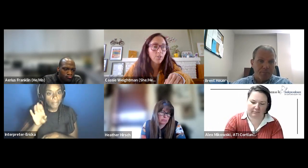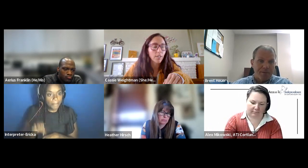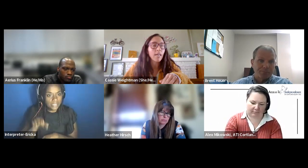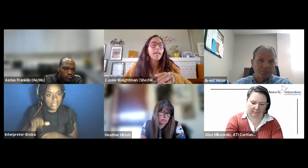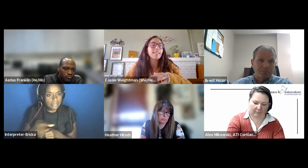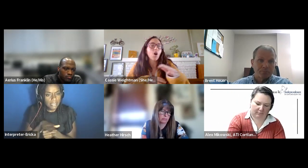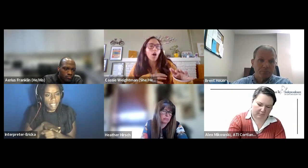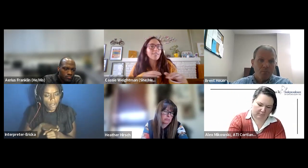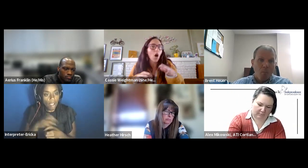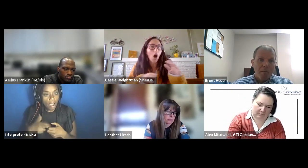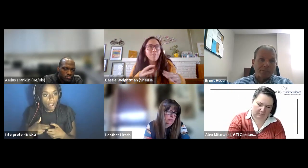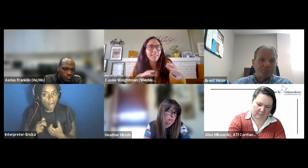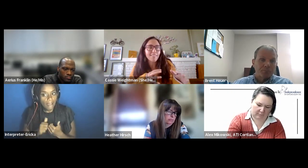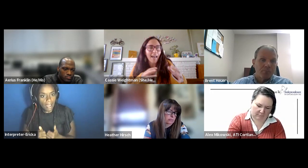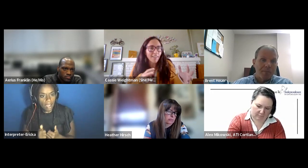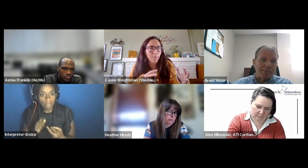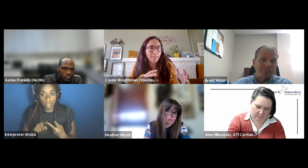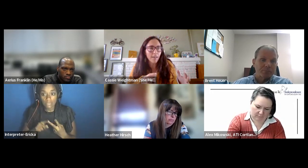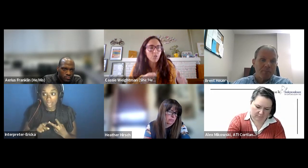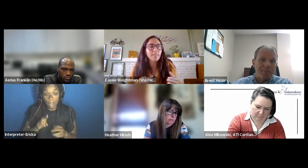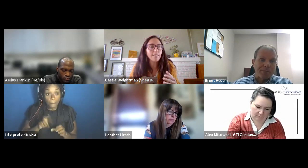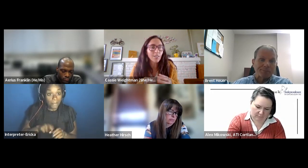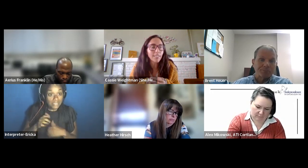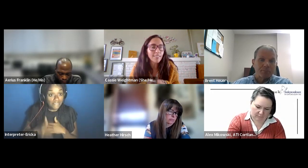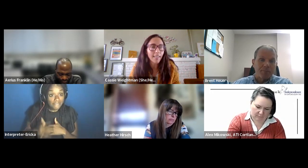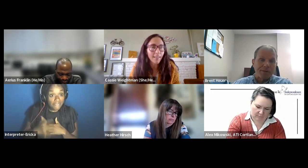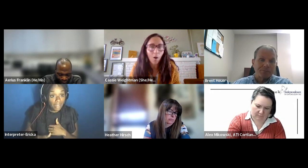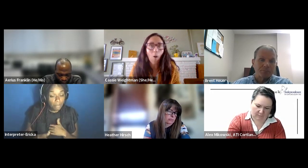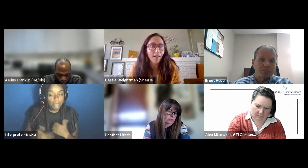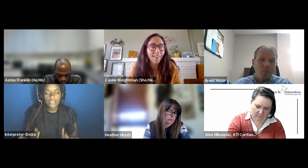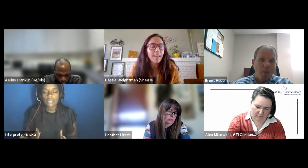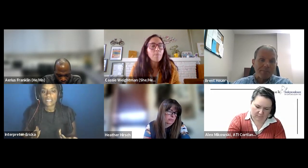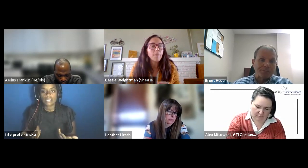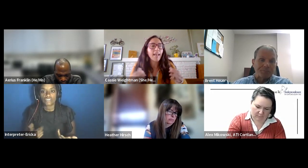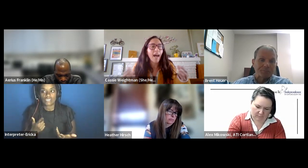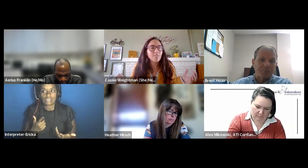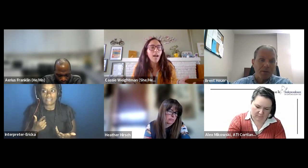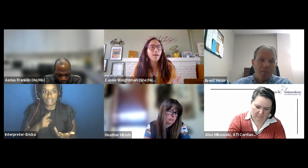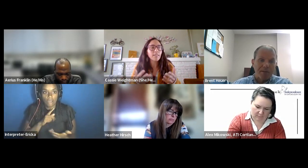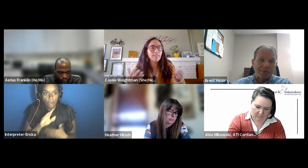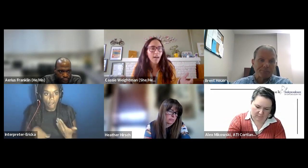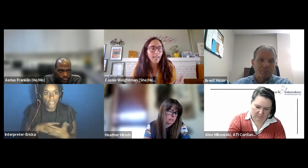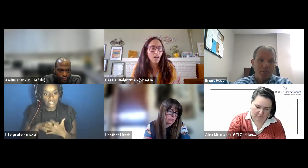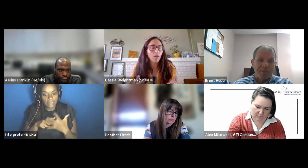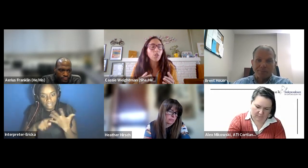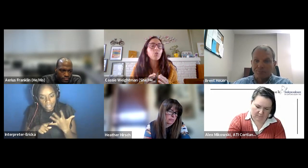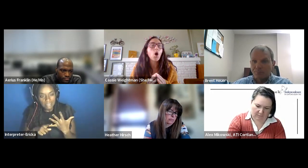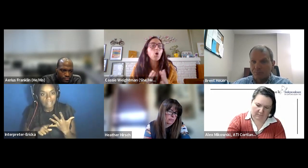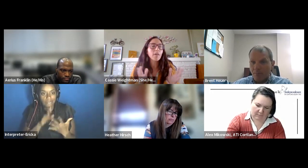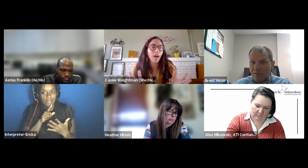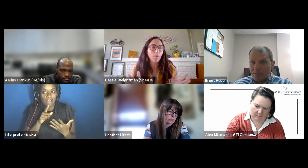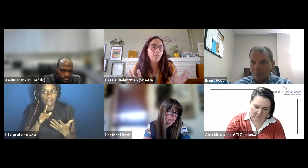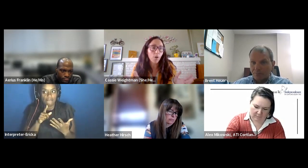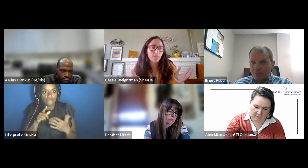to this location? It's all of these elements of just literally taking a walk. And as you're having this dialogue,